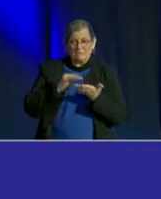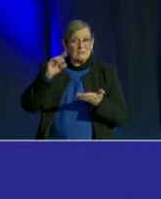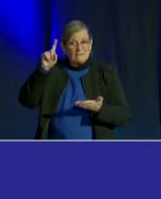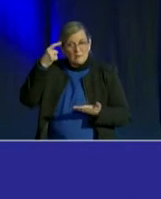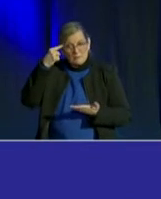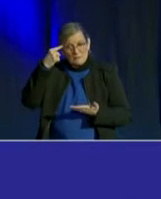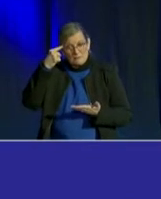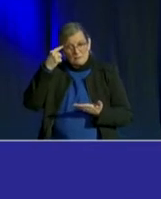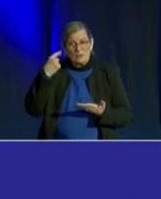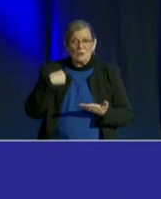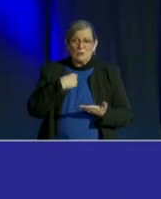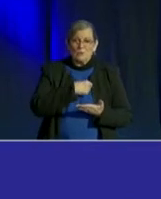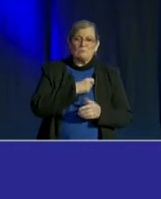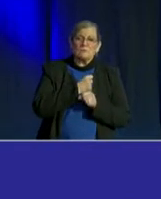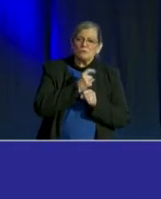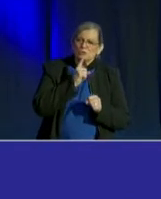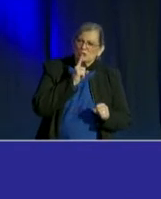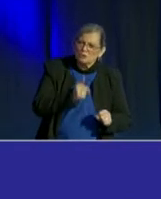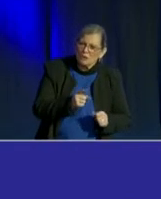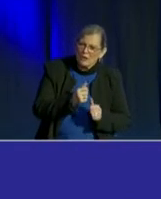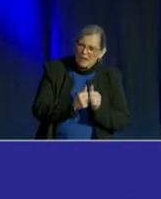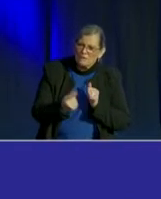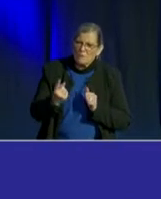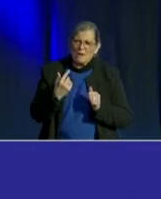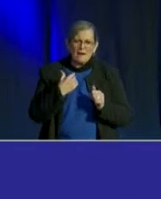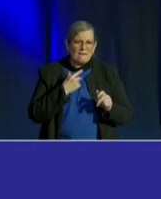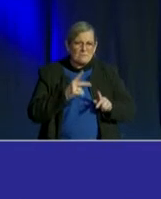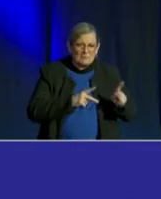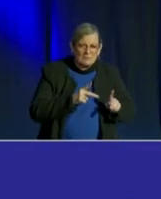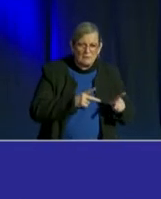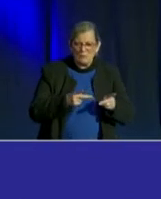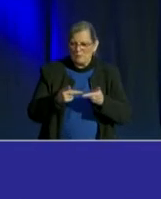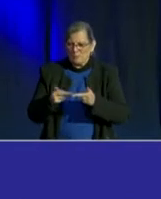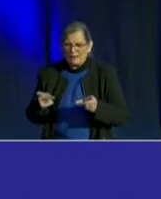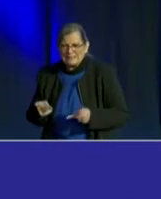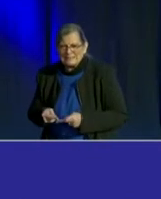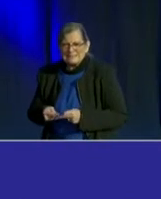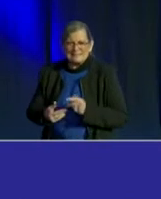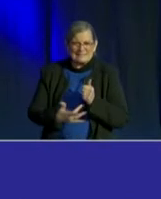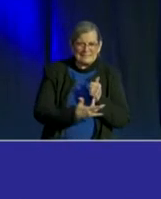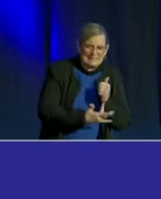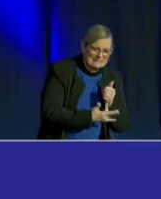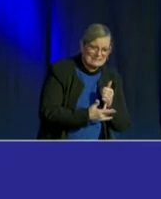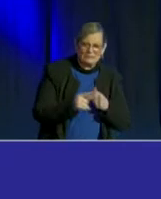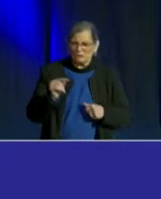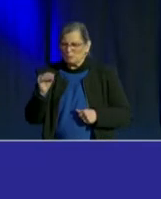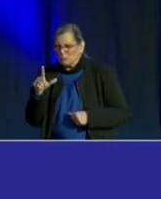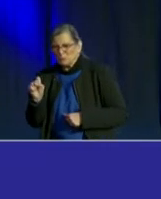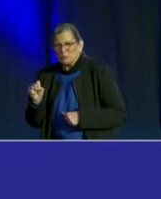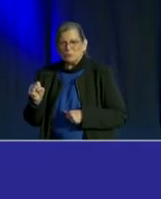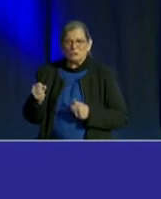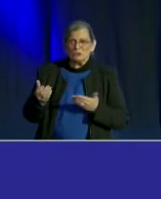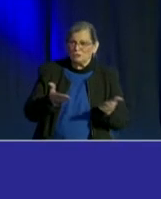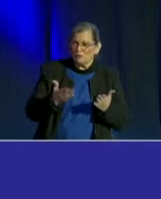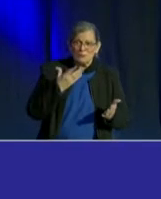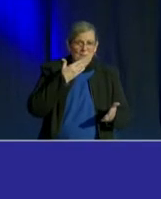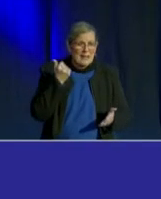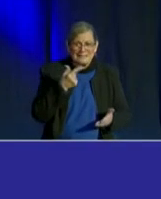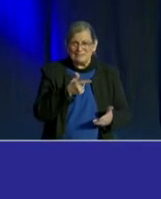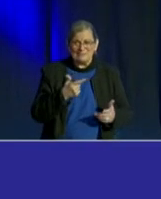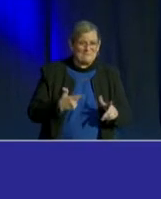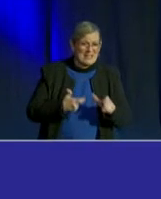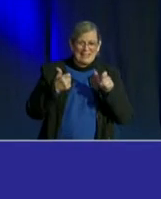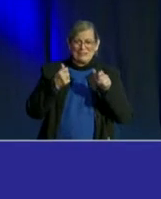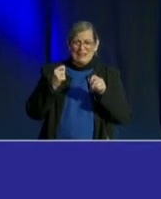sure that they have the people, the places, and the tools they need to serve you better, to serve you faster, more accurately,